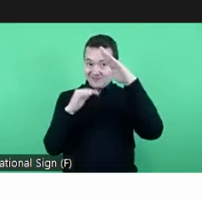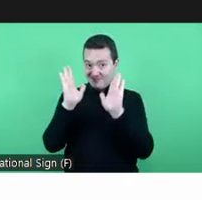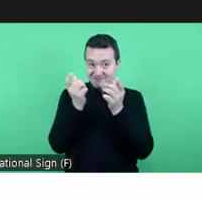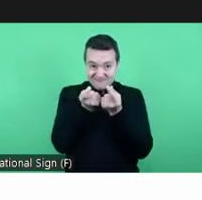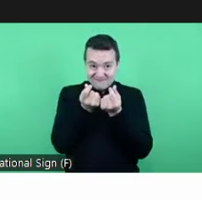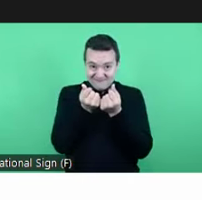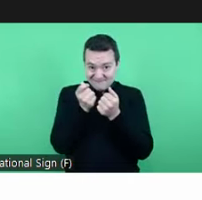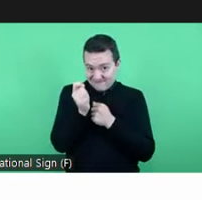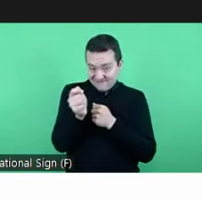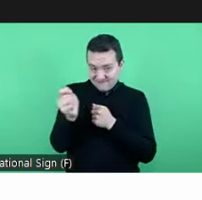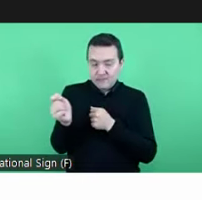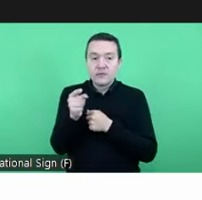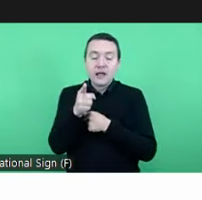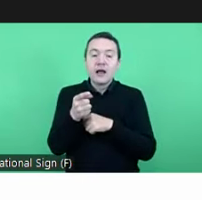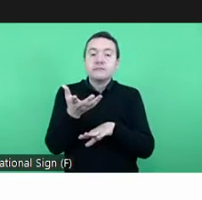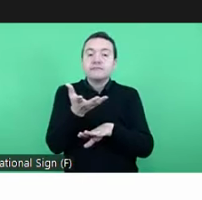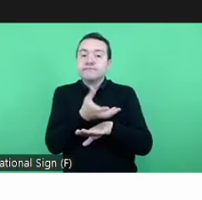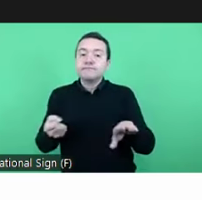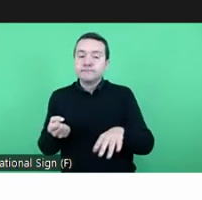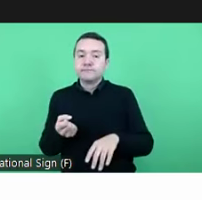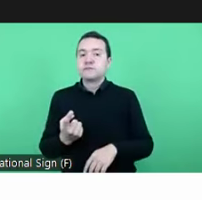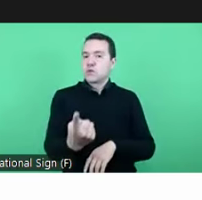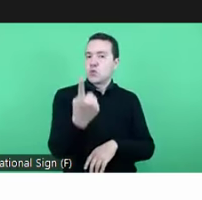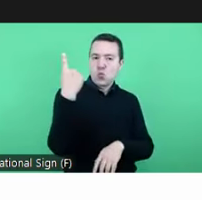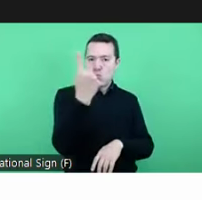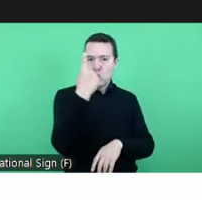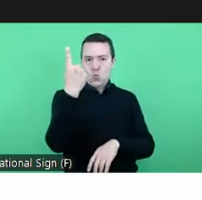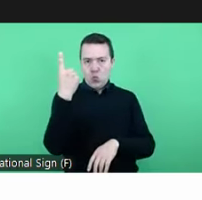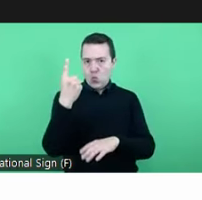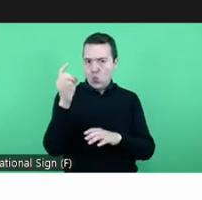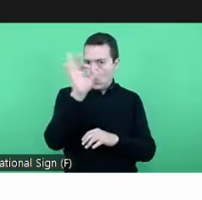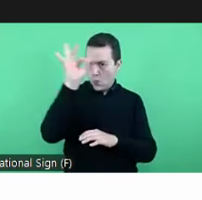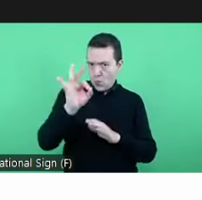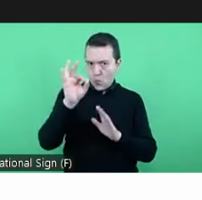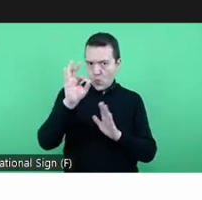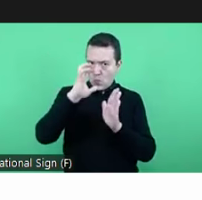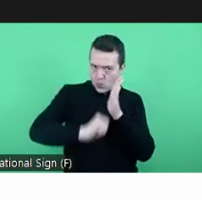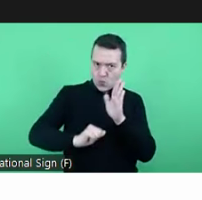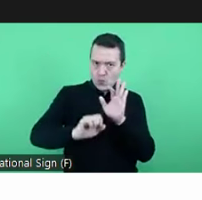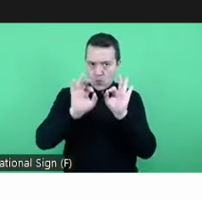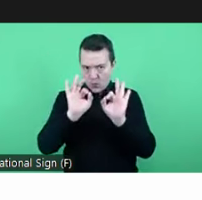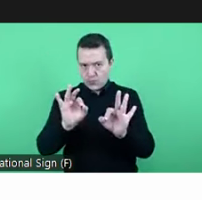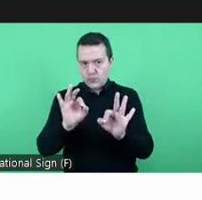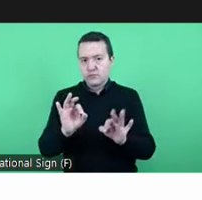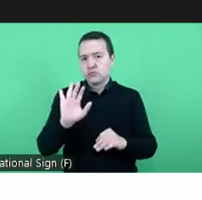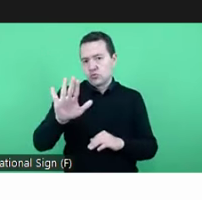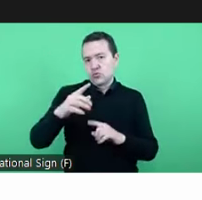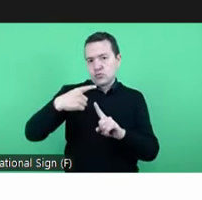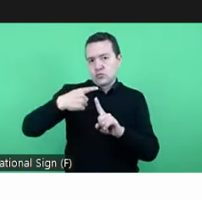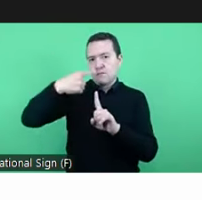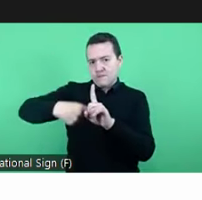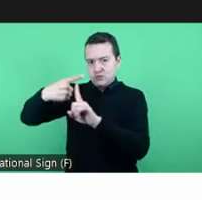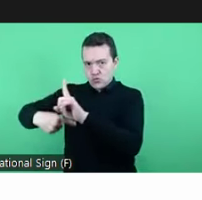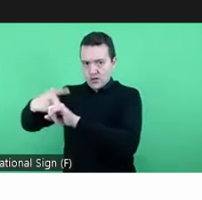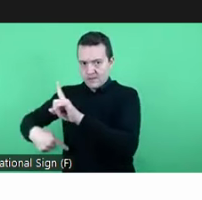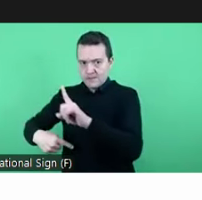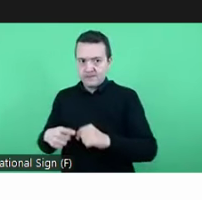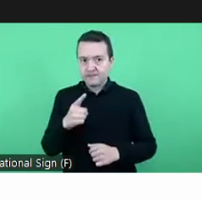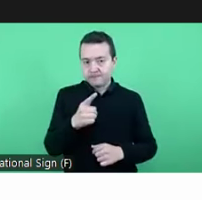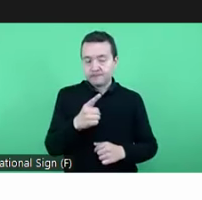Moving along with the policies for moderating rates, there is the collection of a single moderating rate for a treatment,